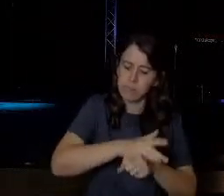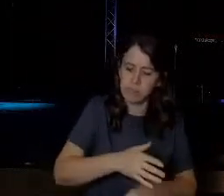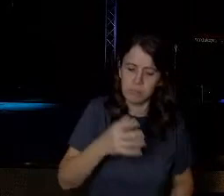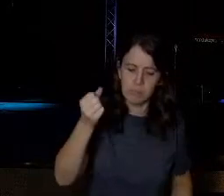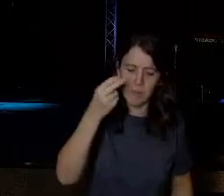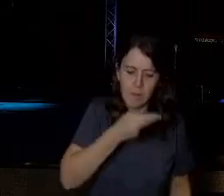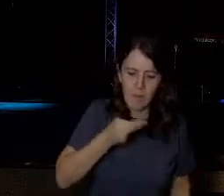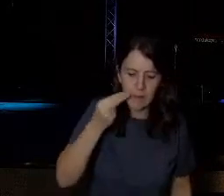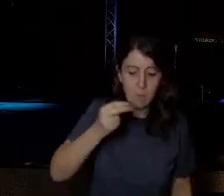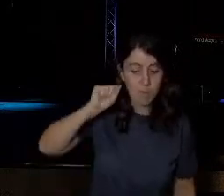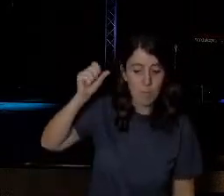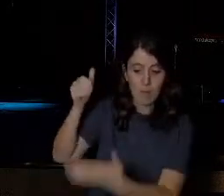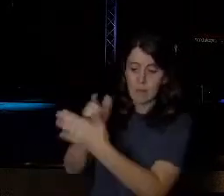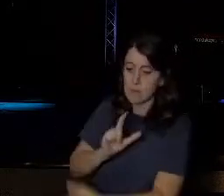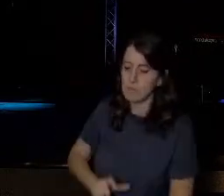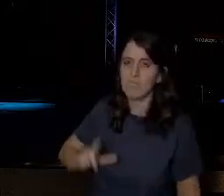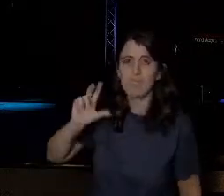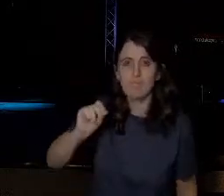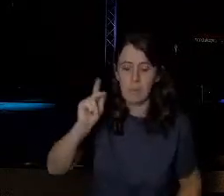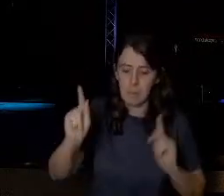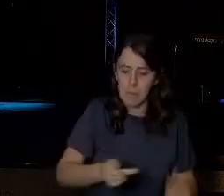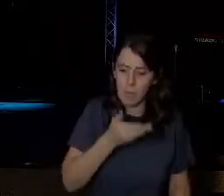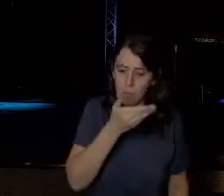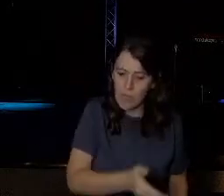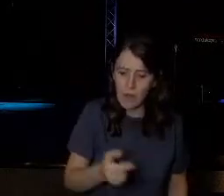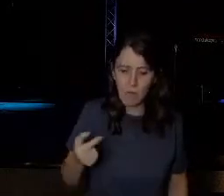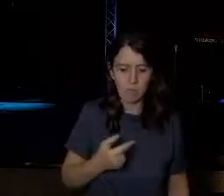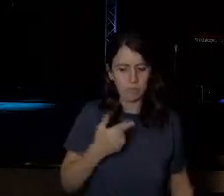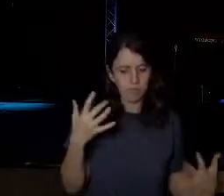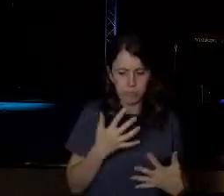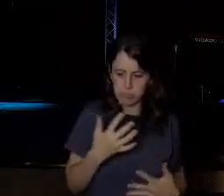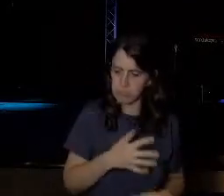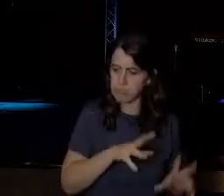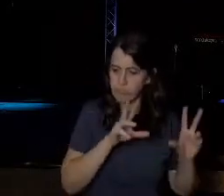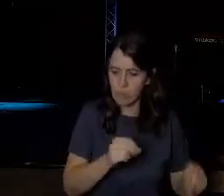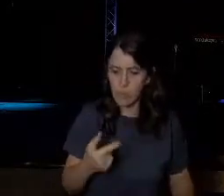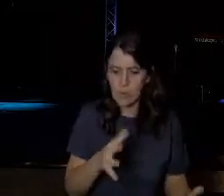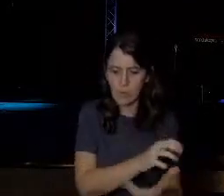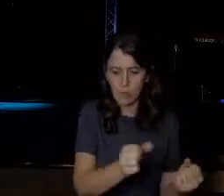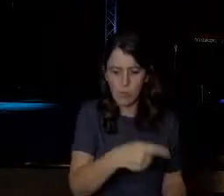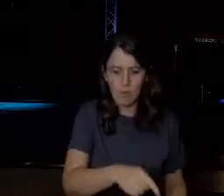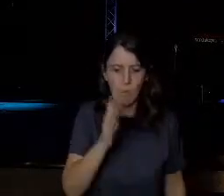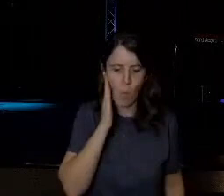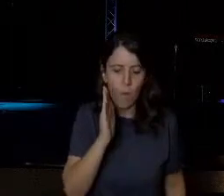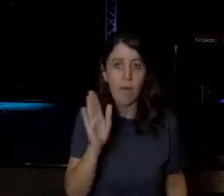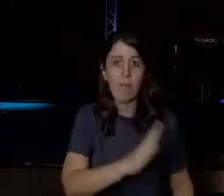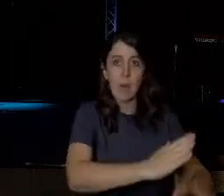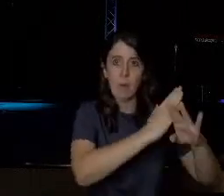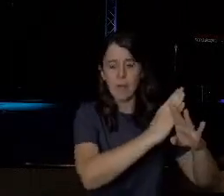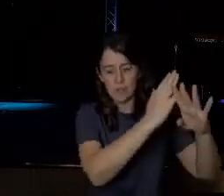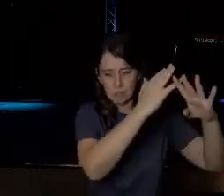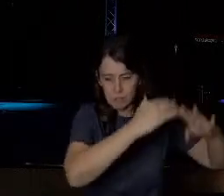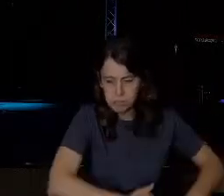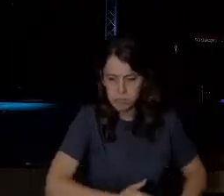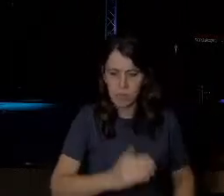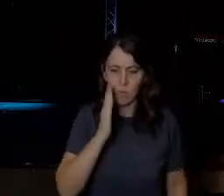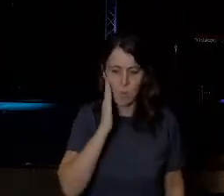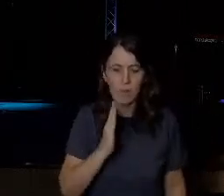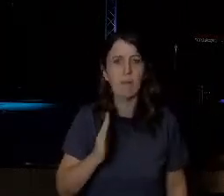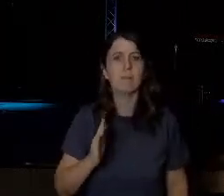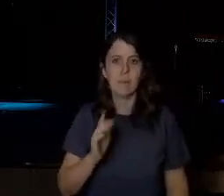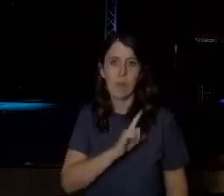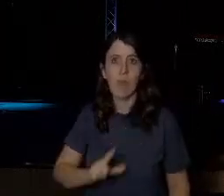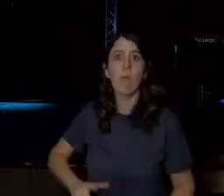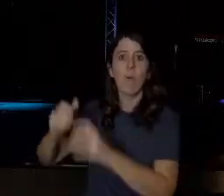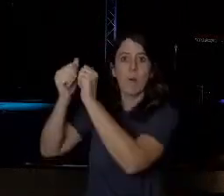not be afraid of the people of the land, because we will devour them. Their protection is gone, but the Lord is with us. Do not be afraid